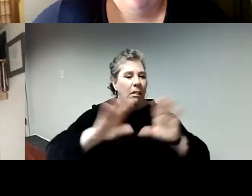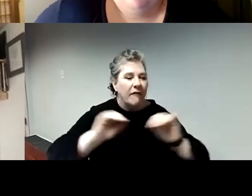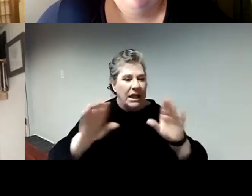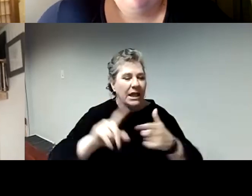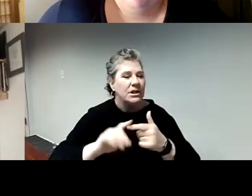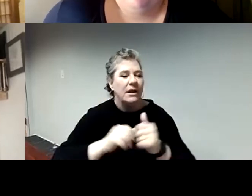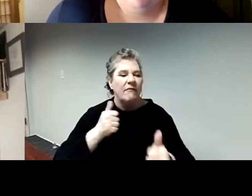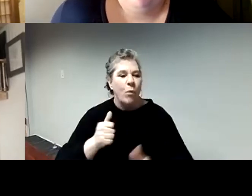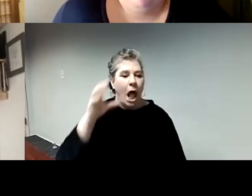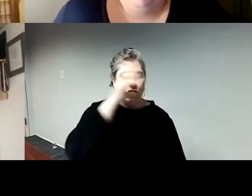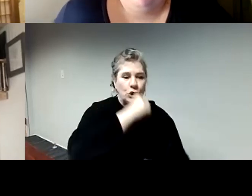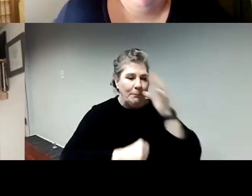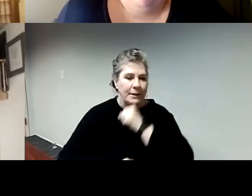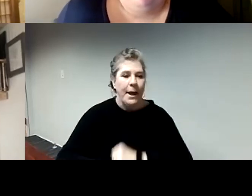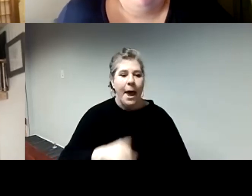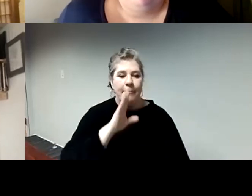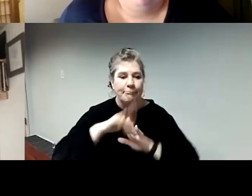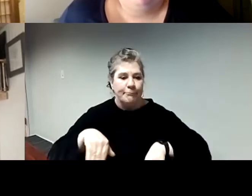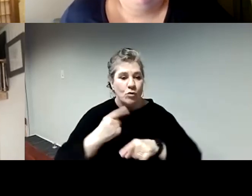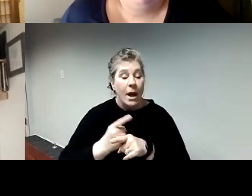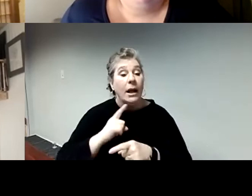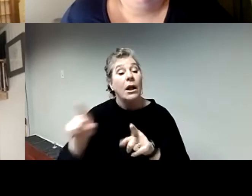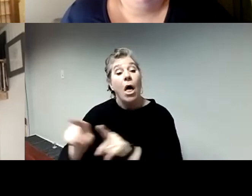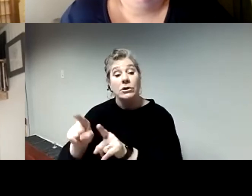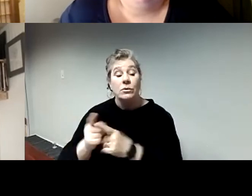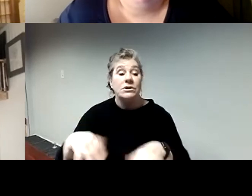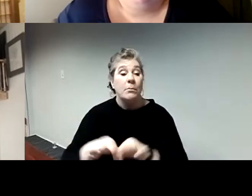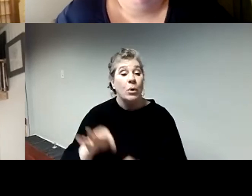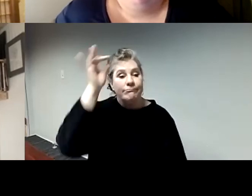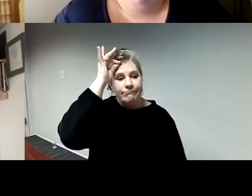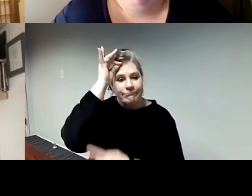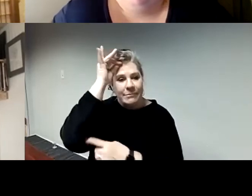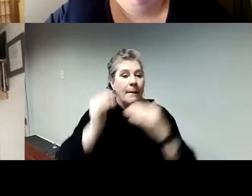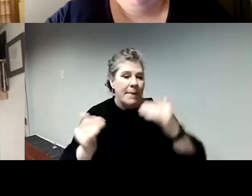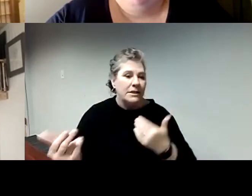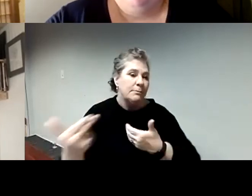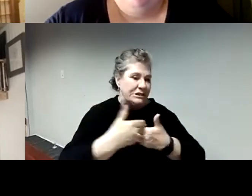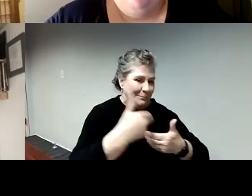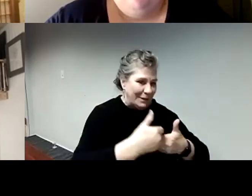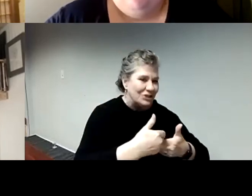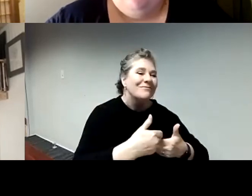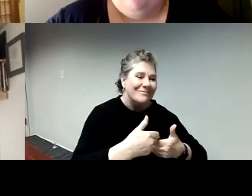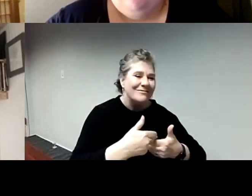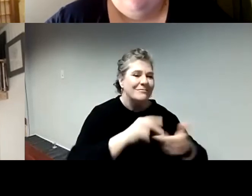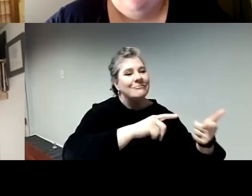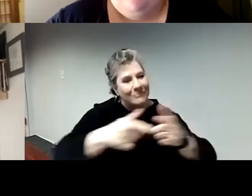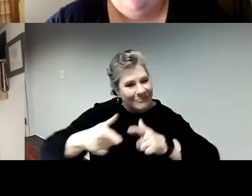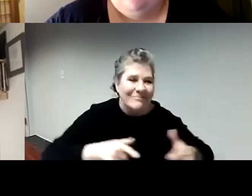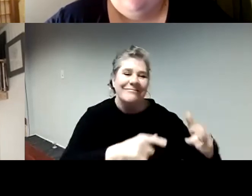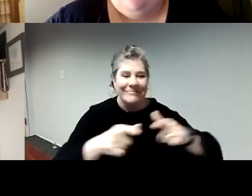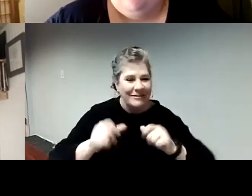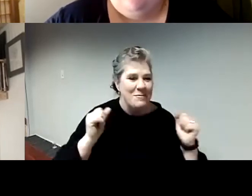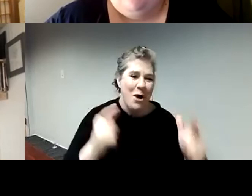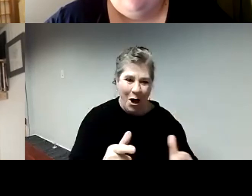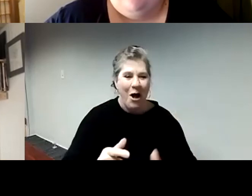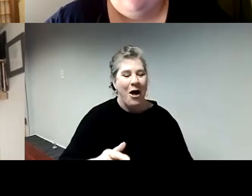making assumptions. Also, please be mindful to balance your participation. We want to, you know, hear from everyone,